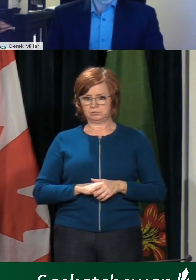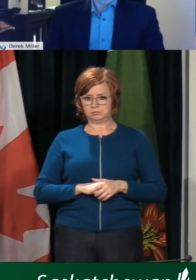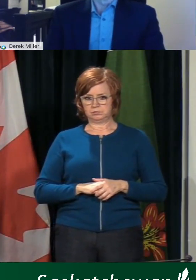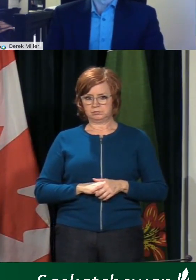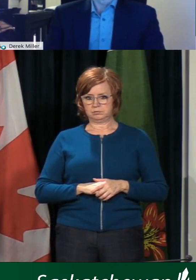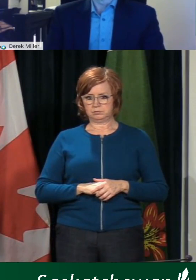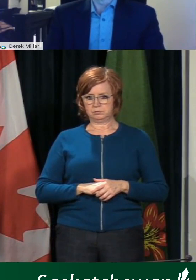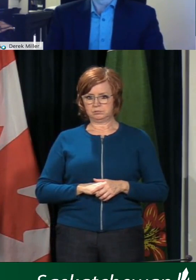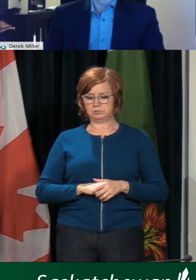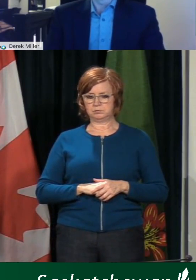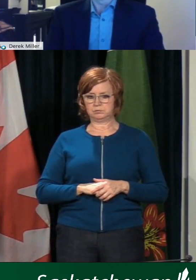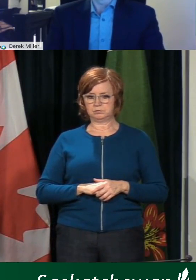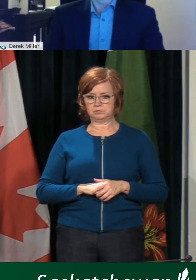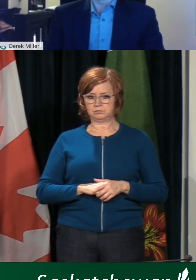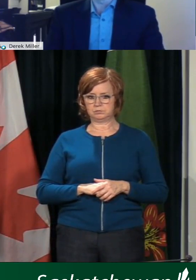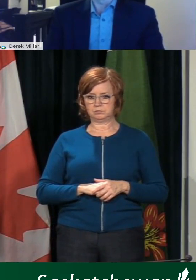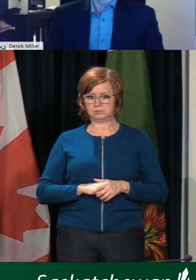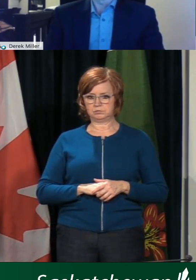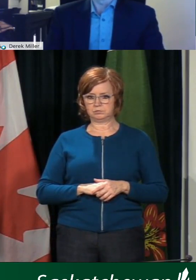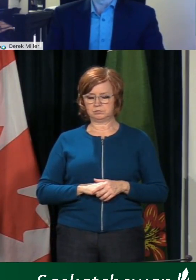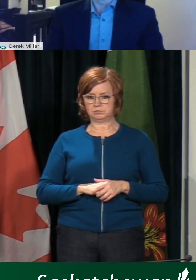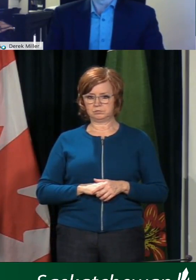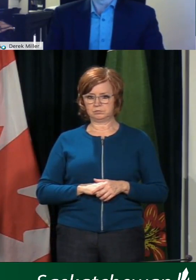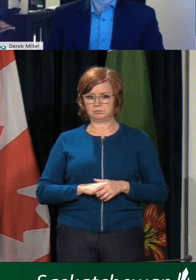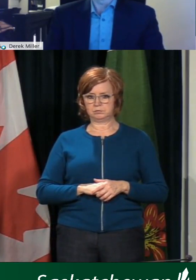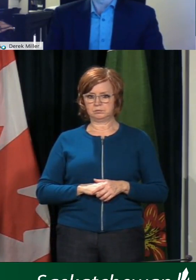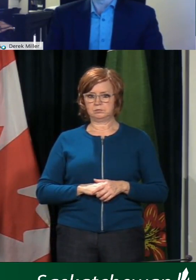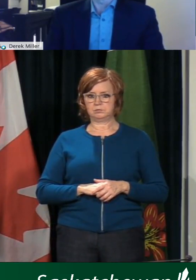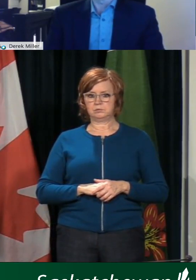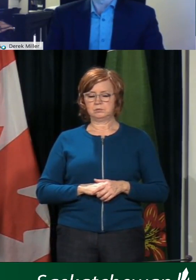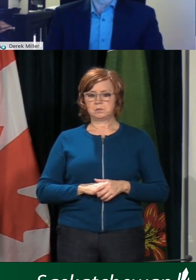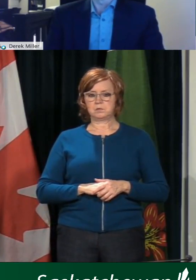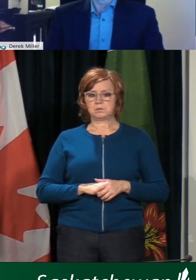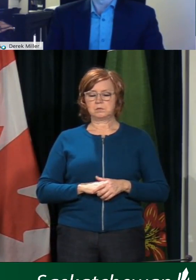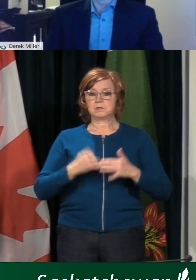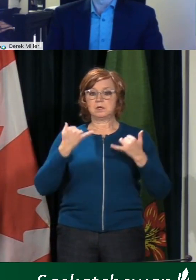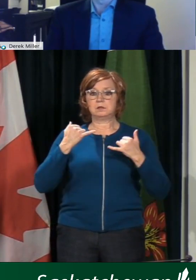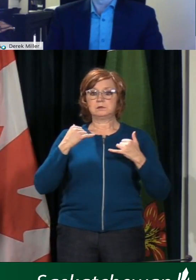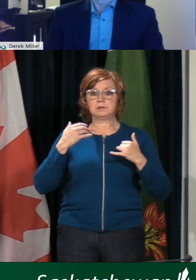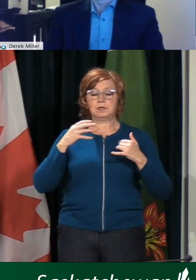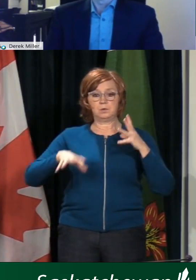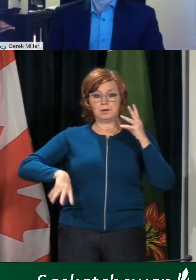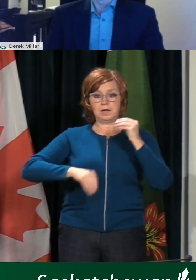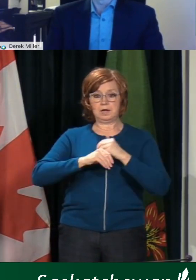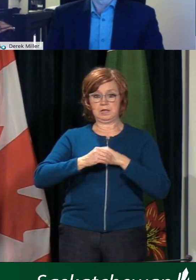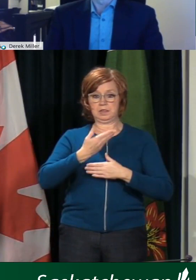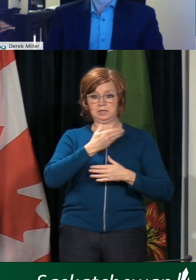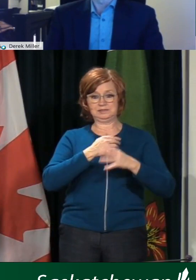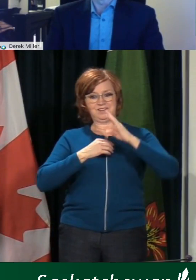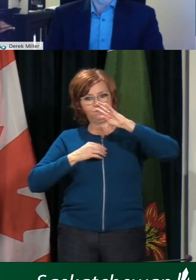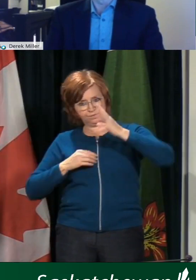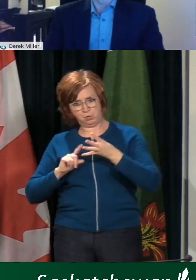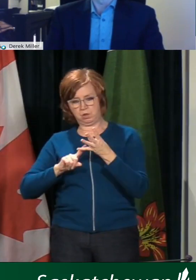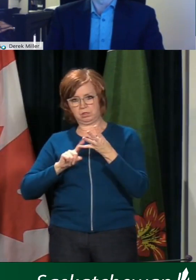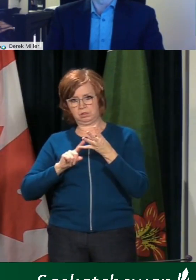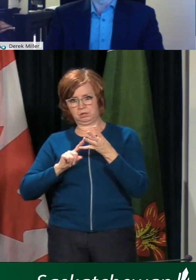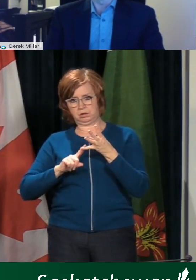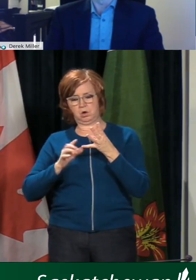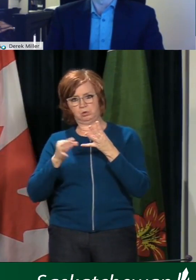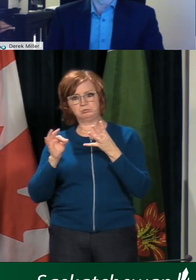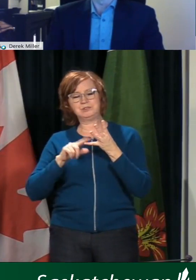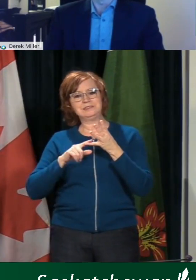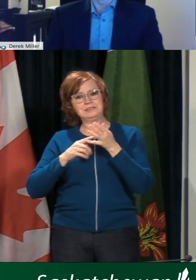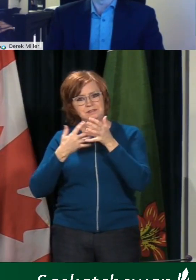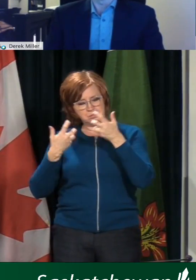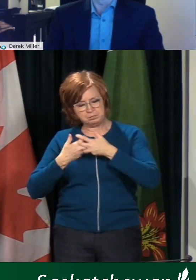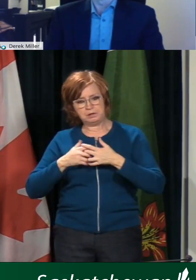As noted, we've now received a Saskatchewan age stratified scenario, and the information is displayed here